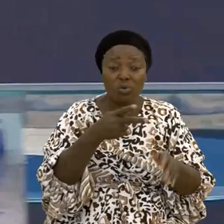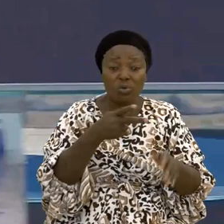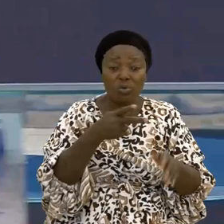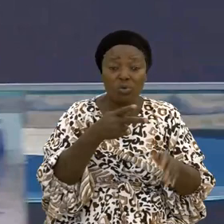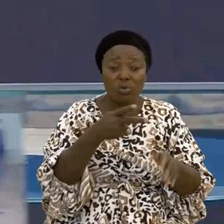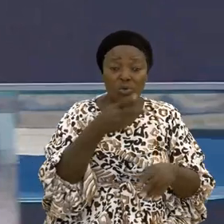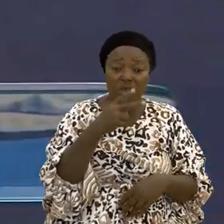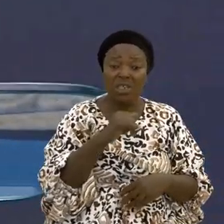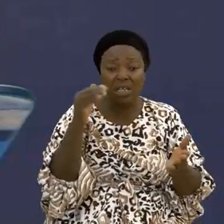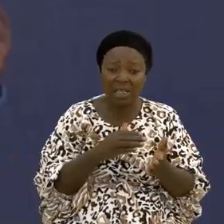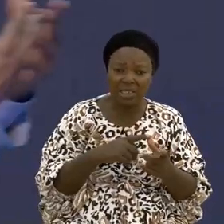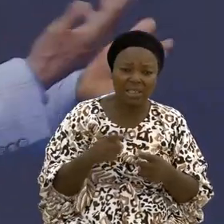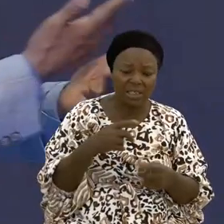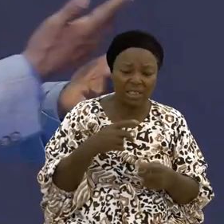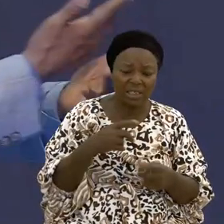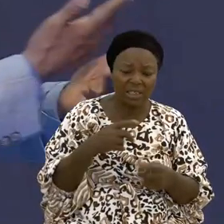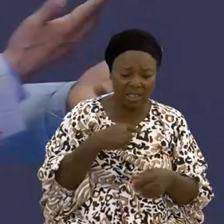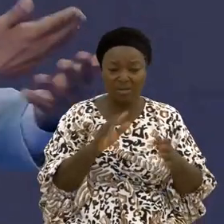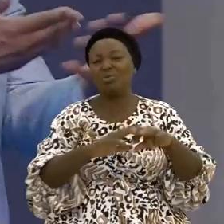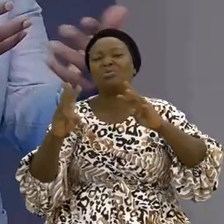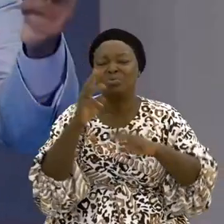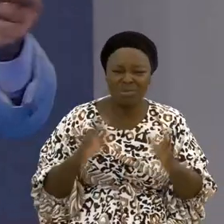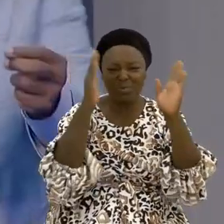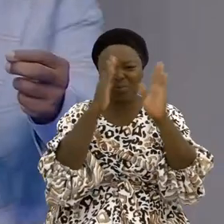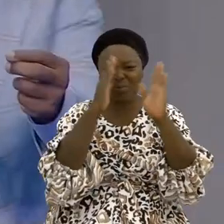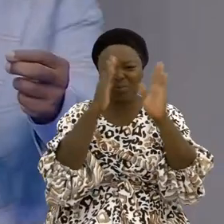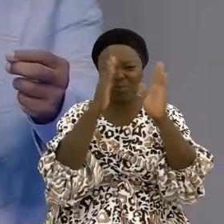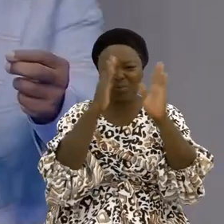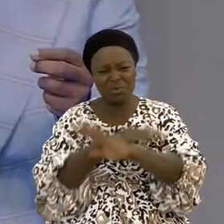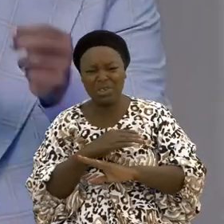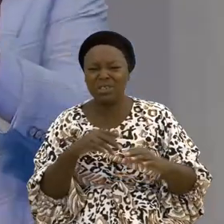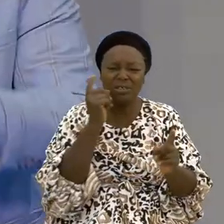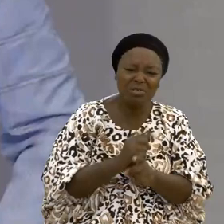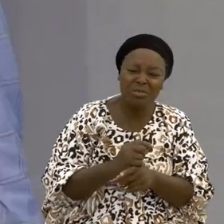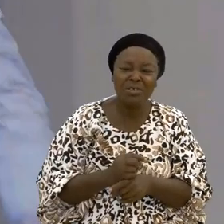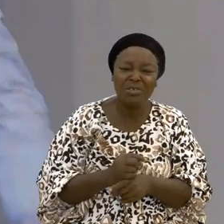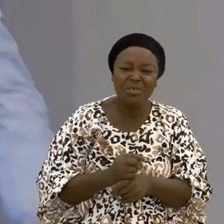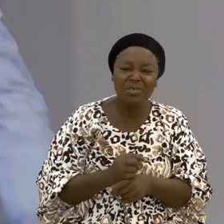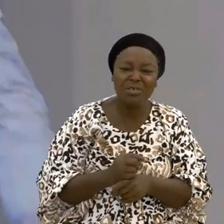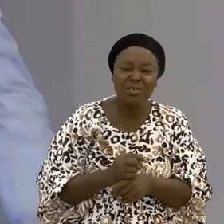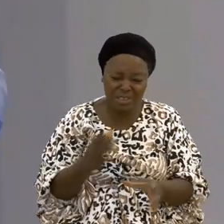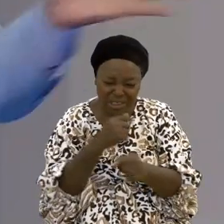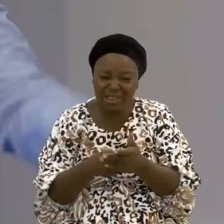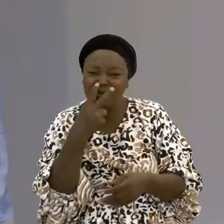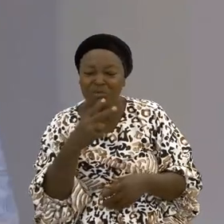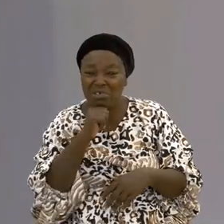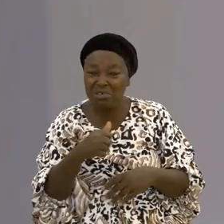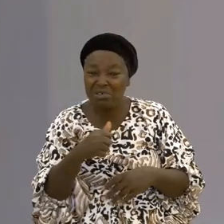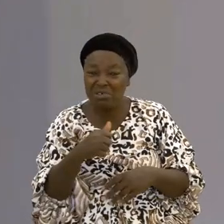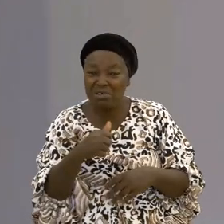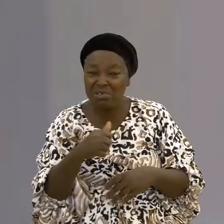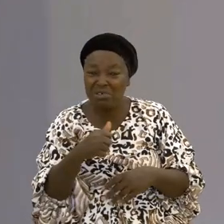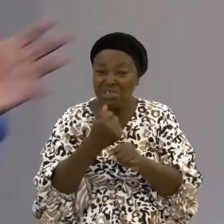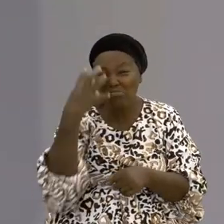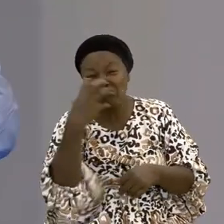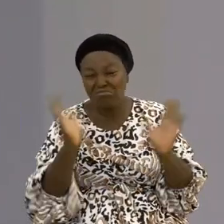secret that they say it doesn't really have the weed inside. This one is technical. No more smoking